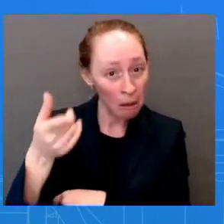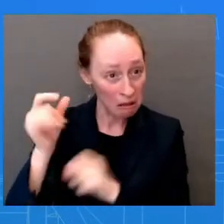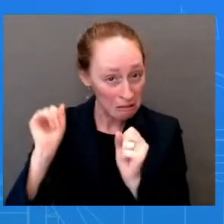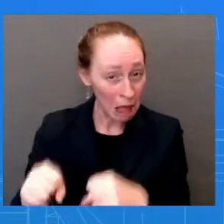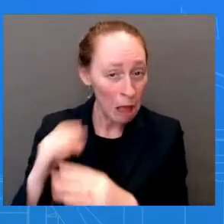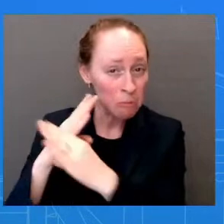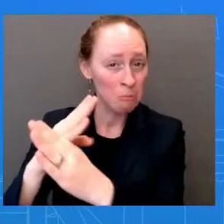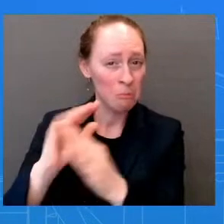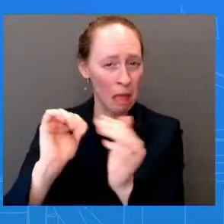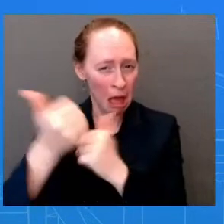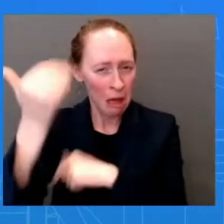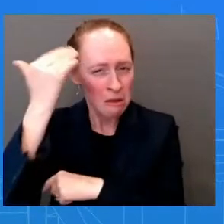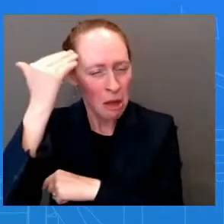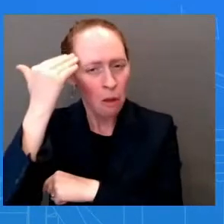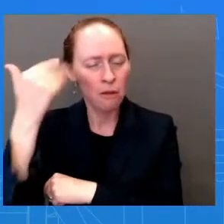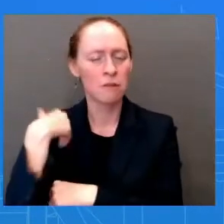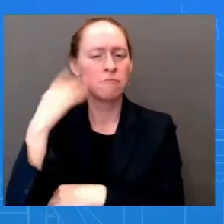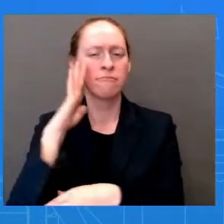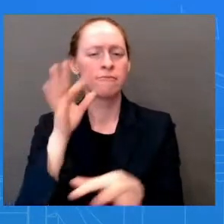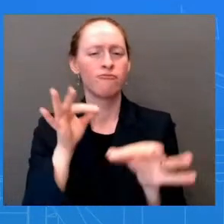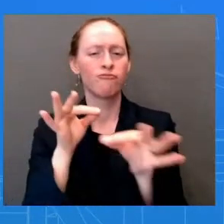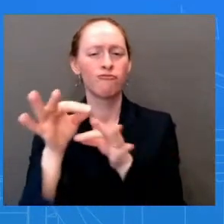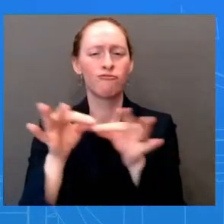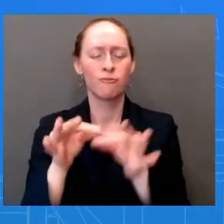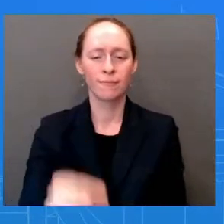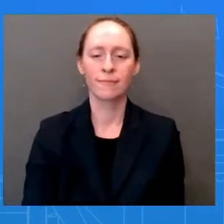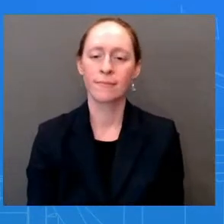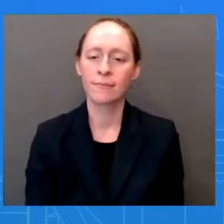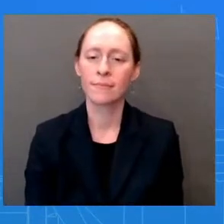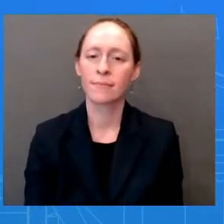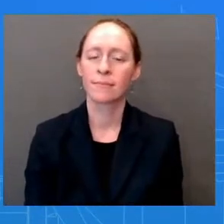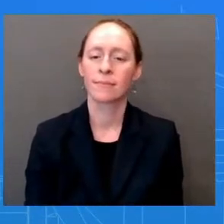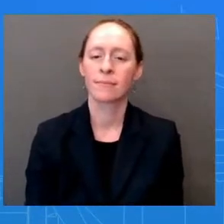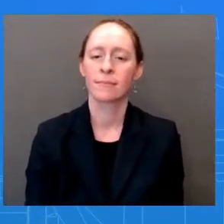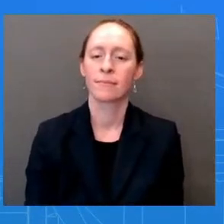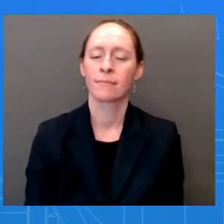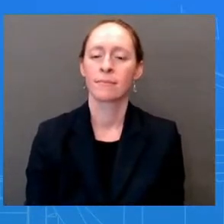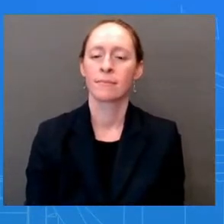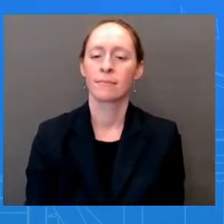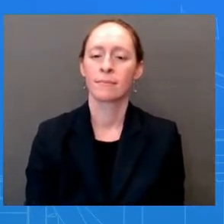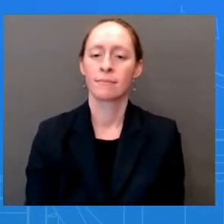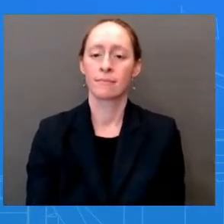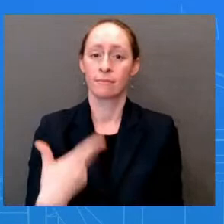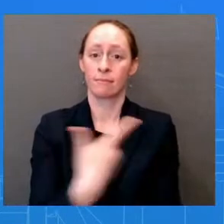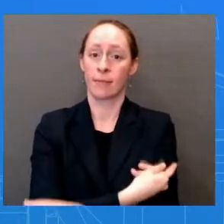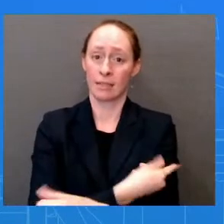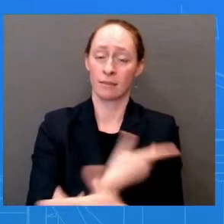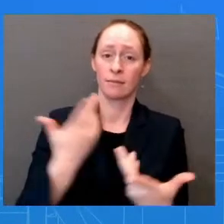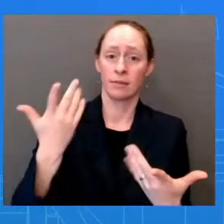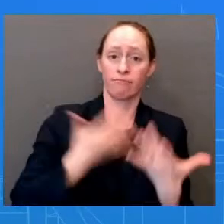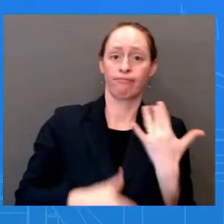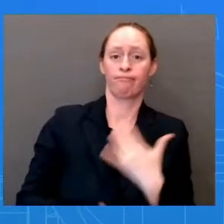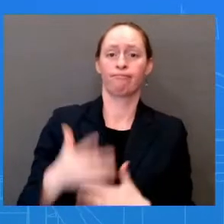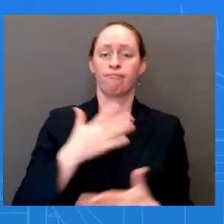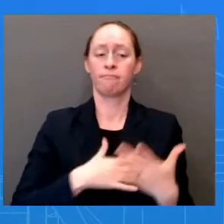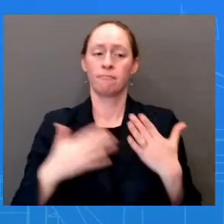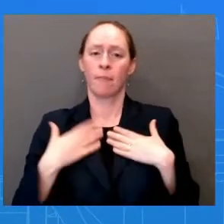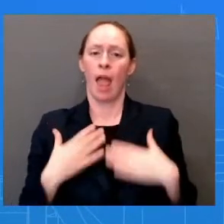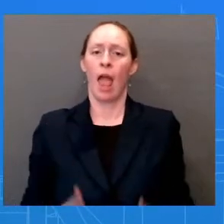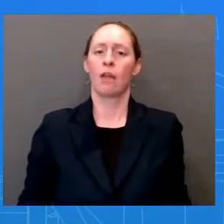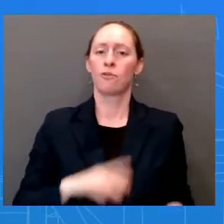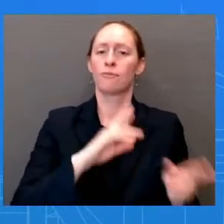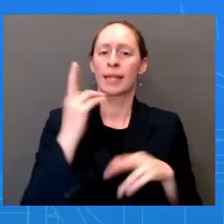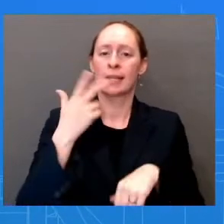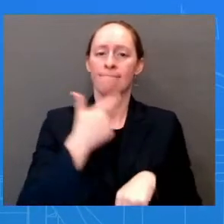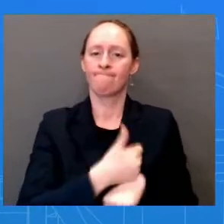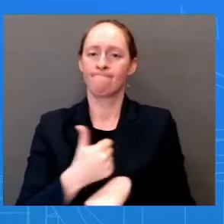immune response. We refer to that in the medical circles as immune correlates. And then there's the